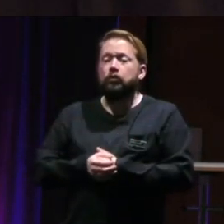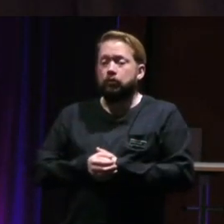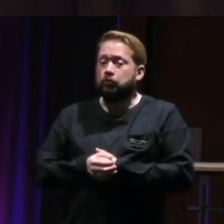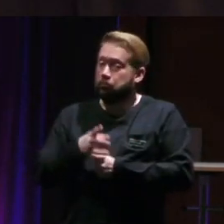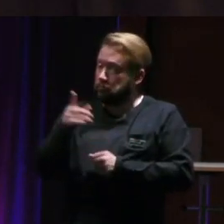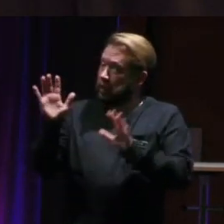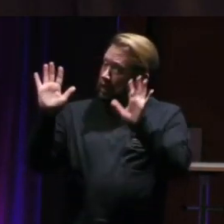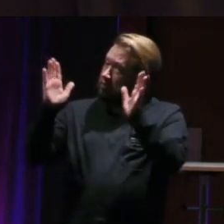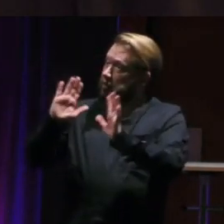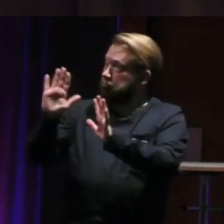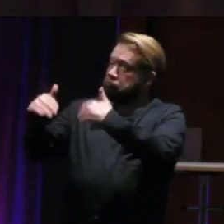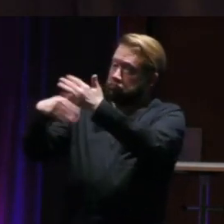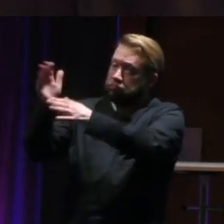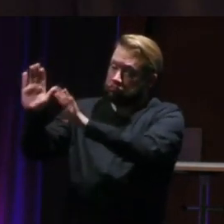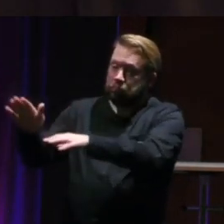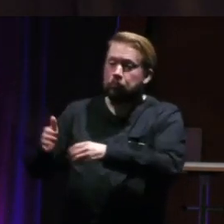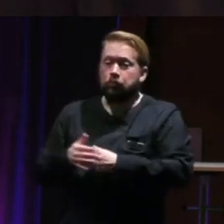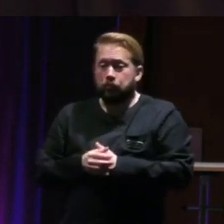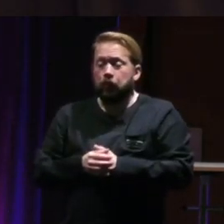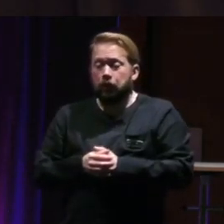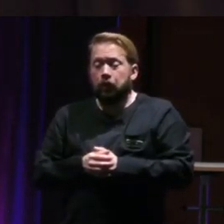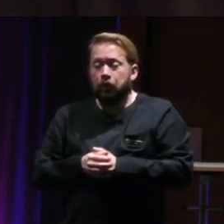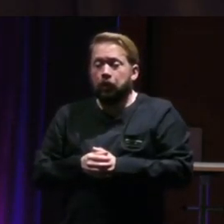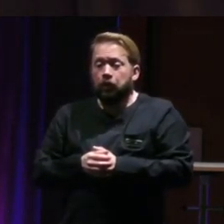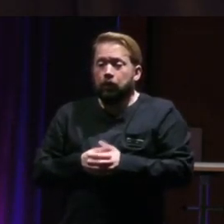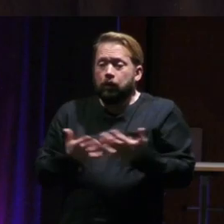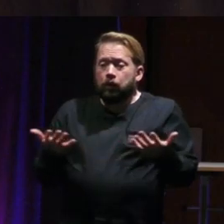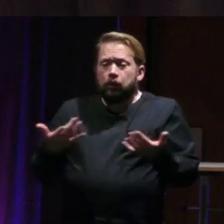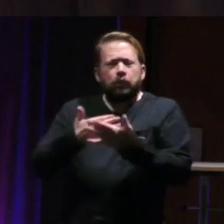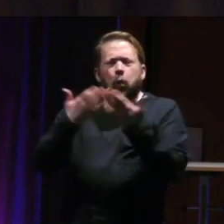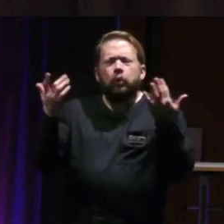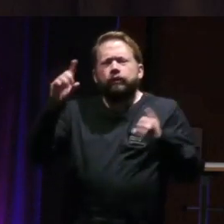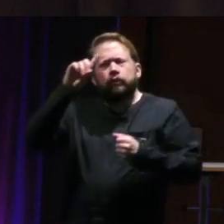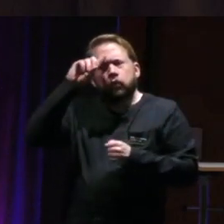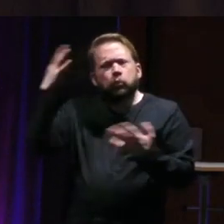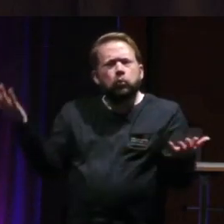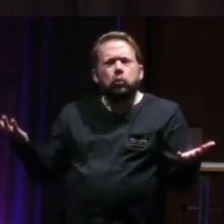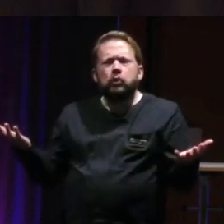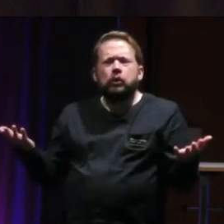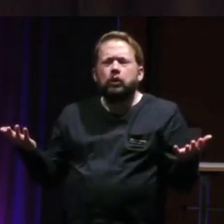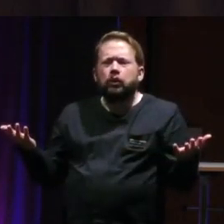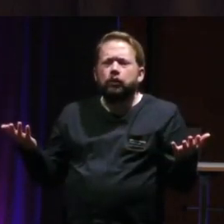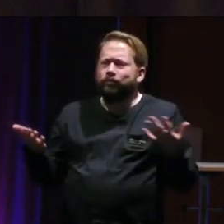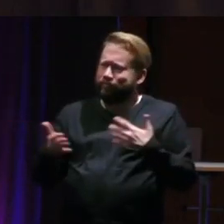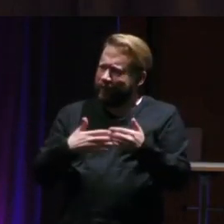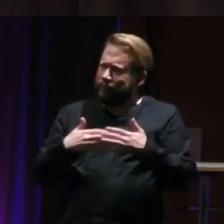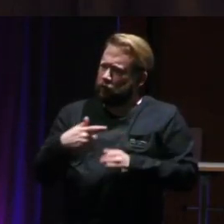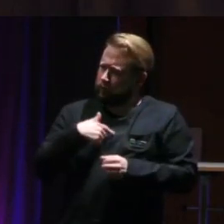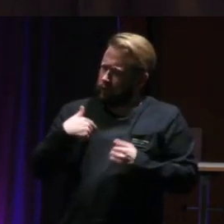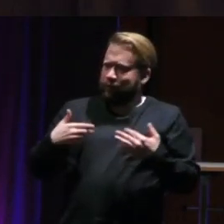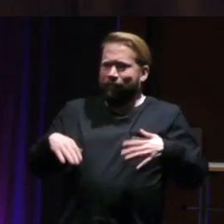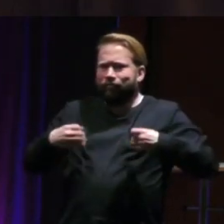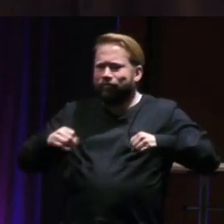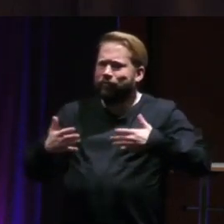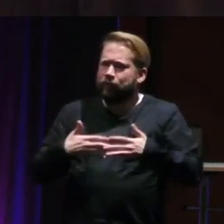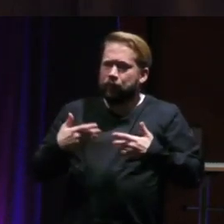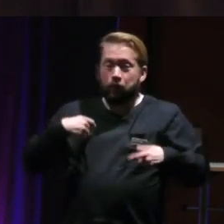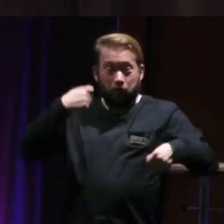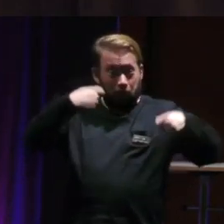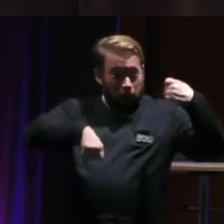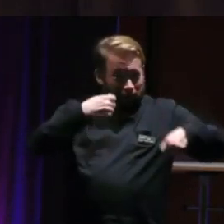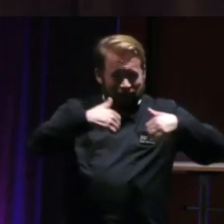do not understand to 100% what they are doing. The result of this propaganda, not like